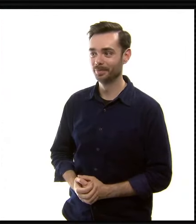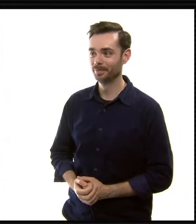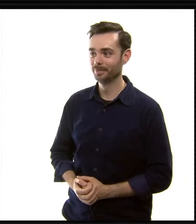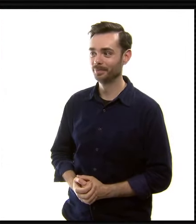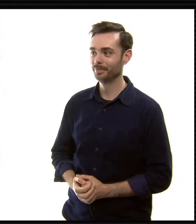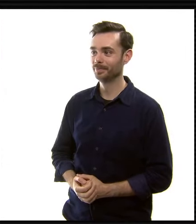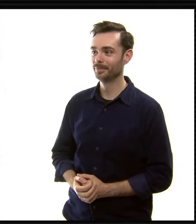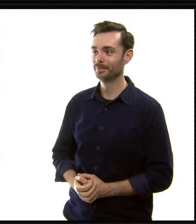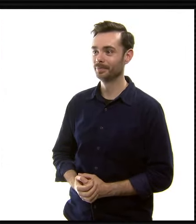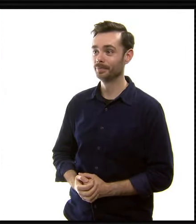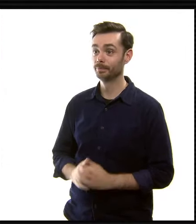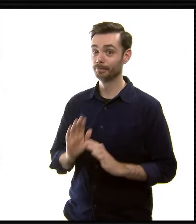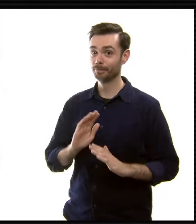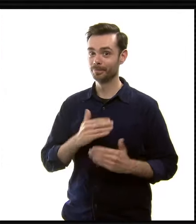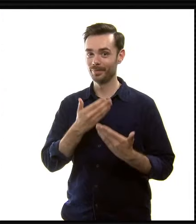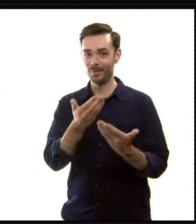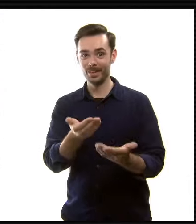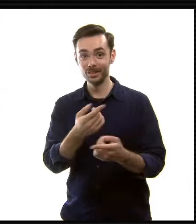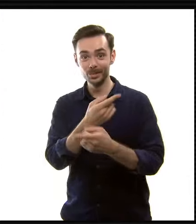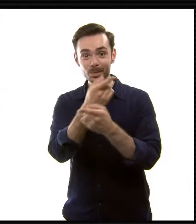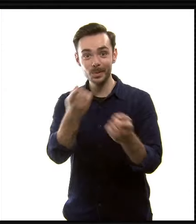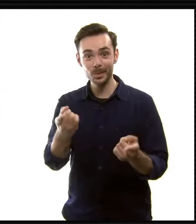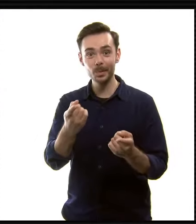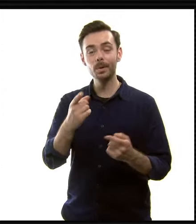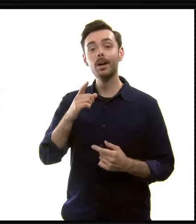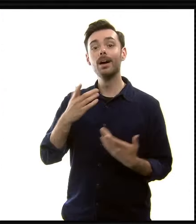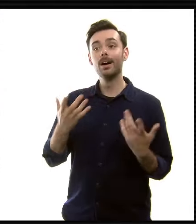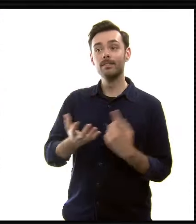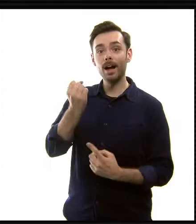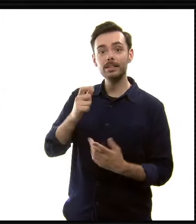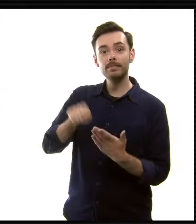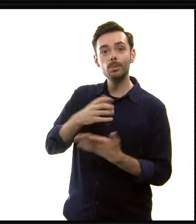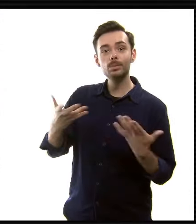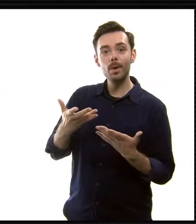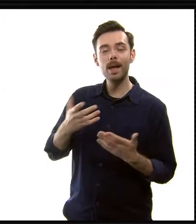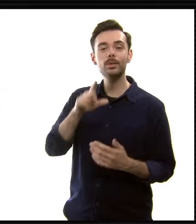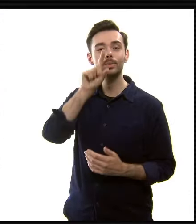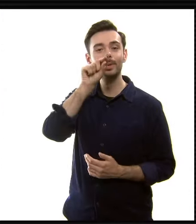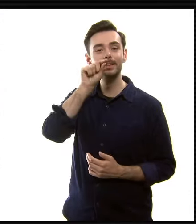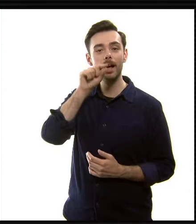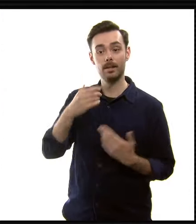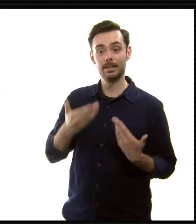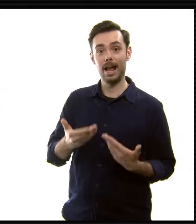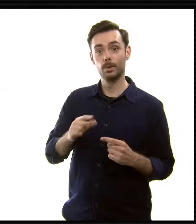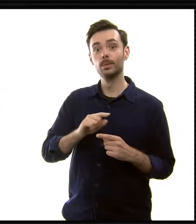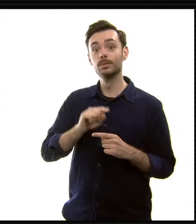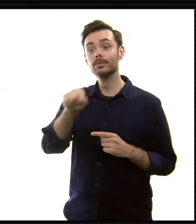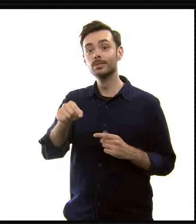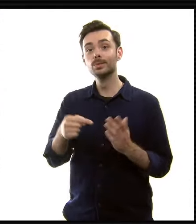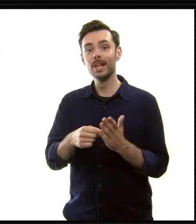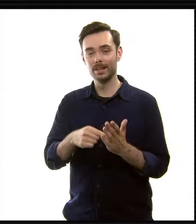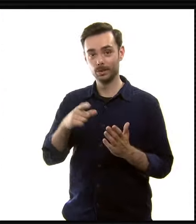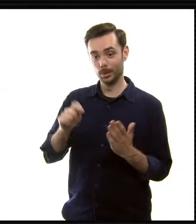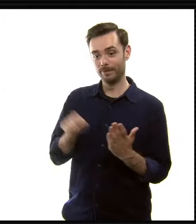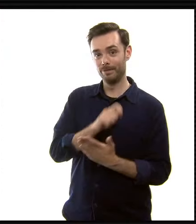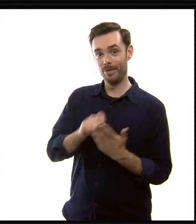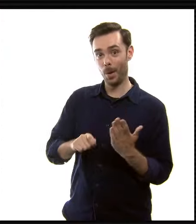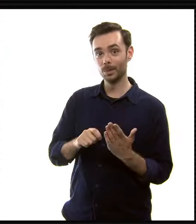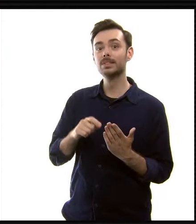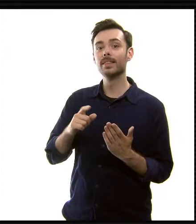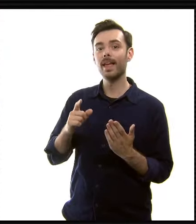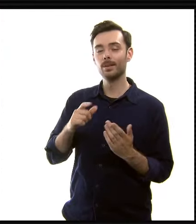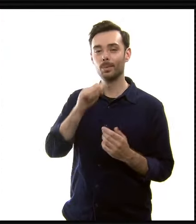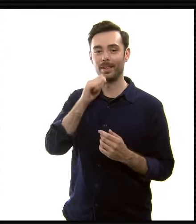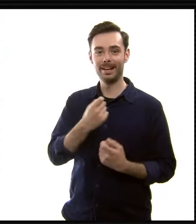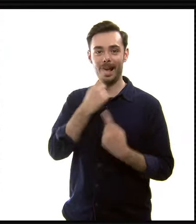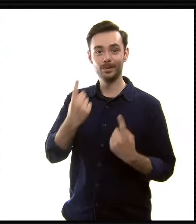to our Twitter page between now and next Friday to cast your vote. The winning skin will be announced in the next few weeks. And please give it